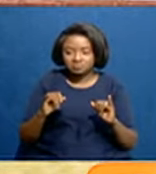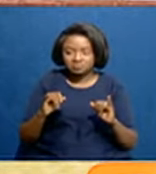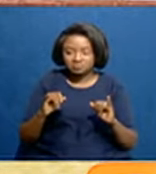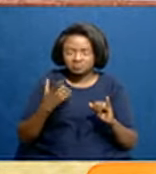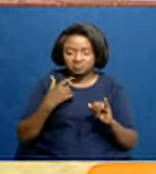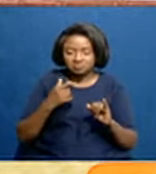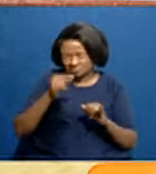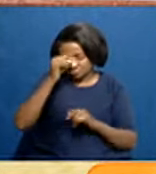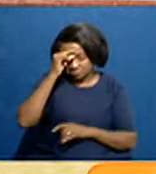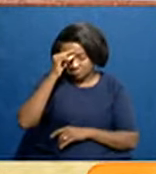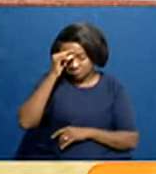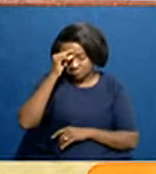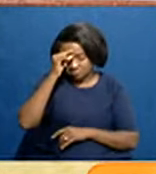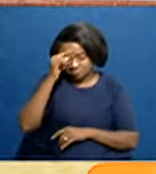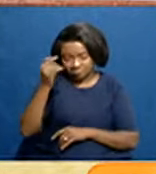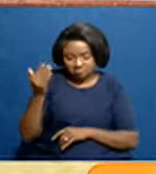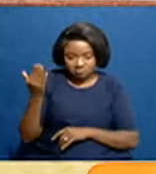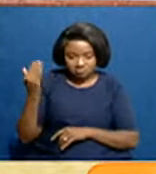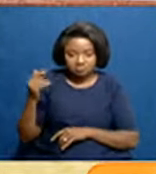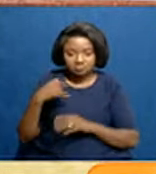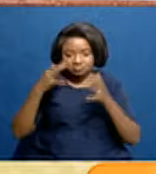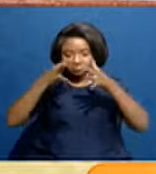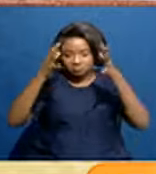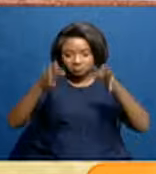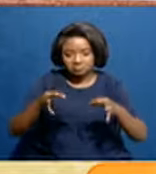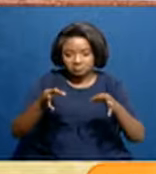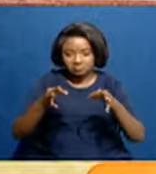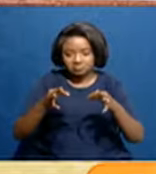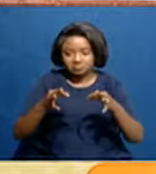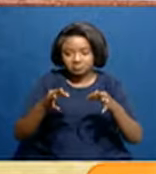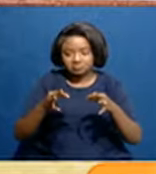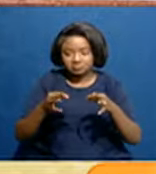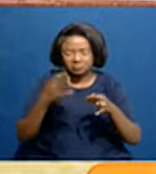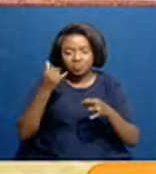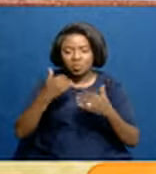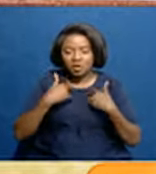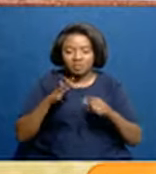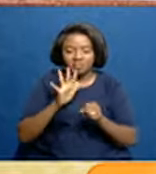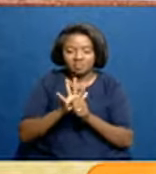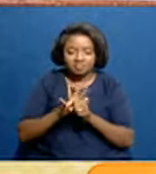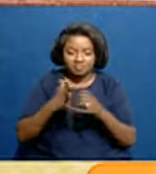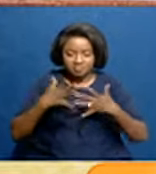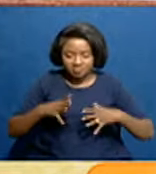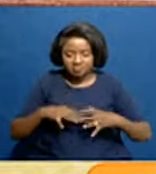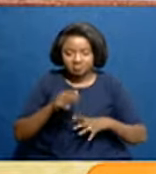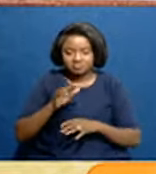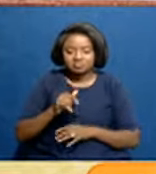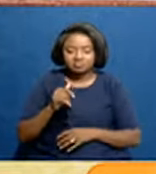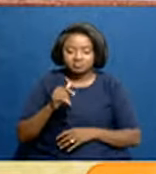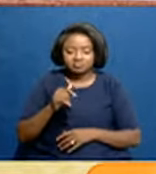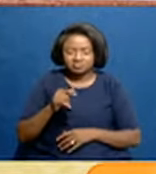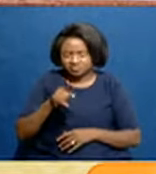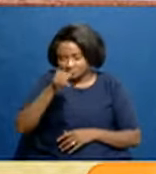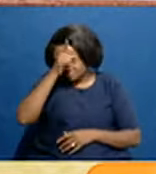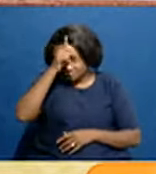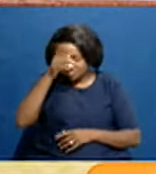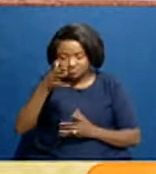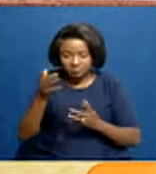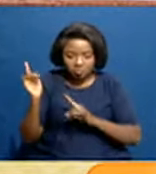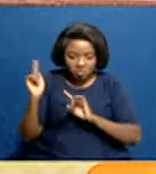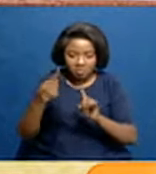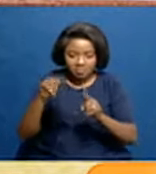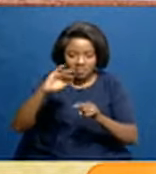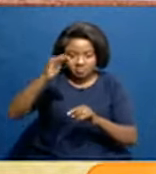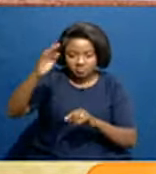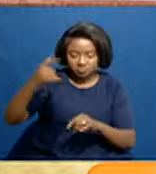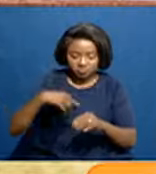the government then, all right, determined, because there were a lot of people moving from rural areas, we need to bring housing. We formed National